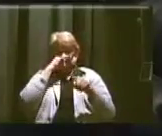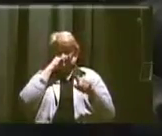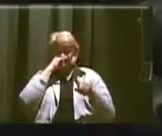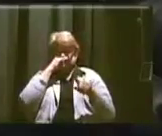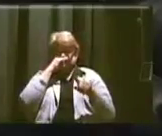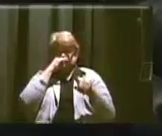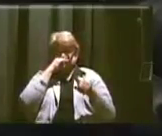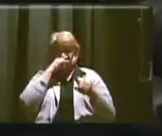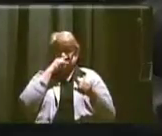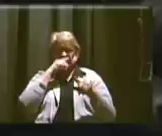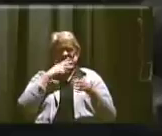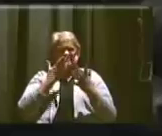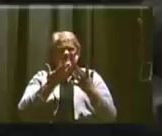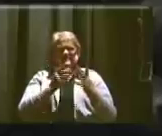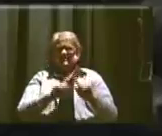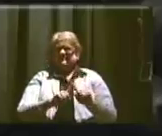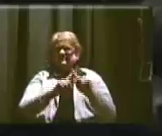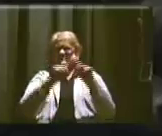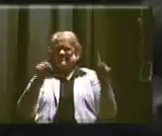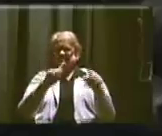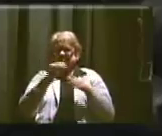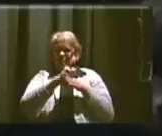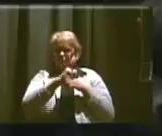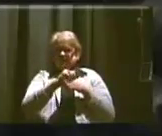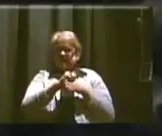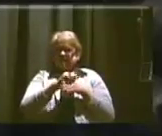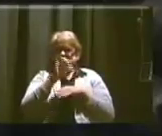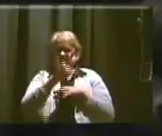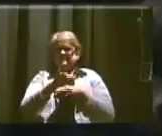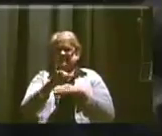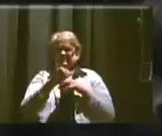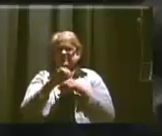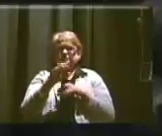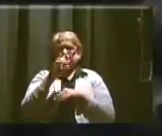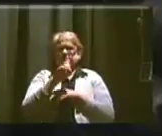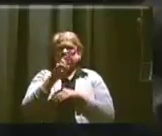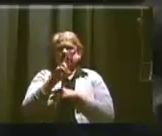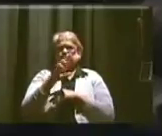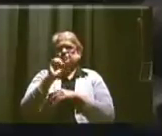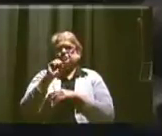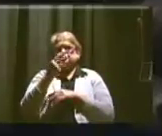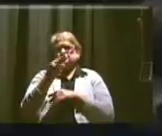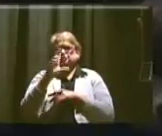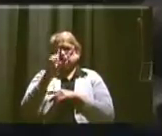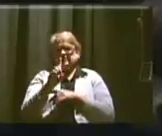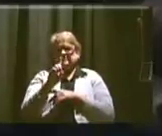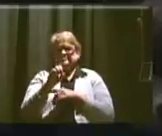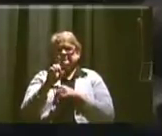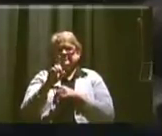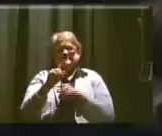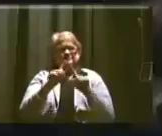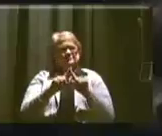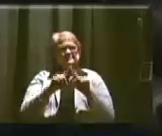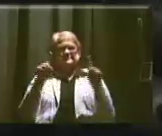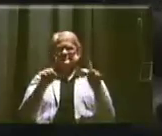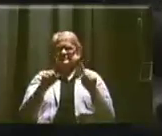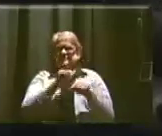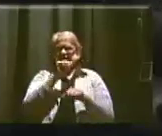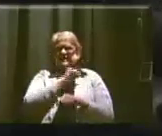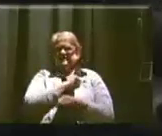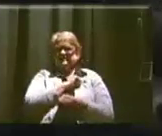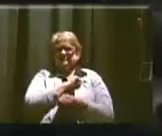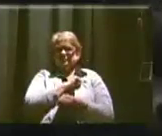they've gone through a whole different training with under Dr. Stroud. It's a whole different attitude, a whole